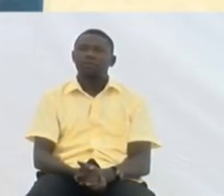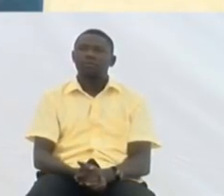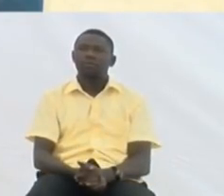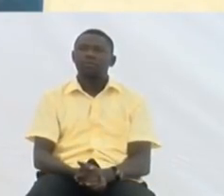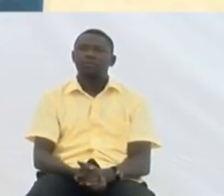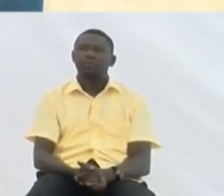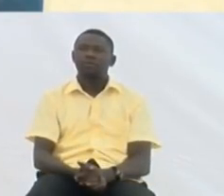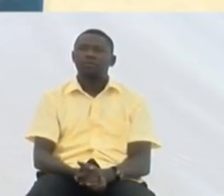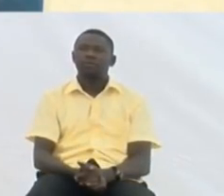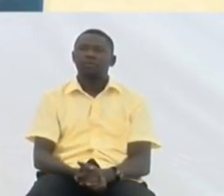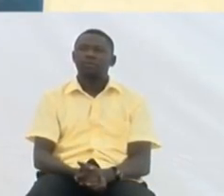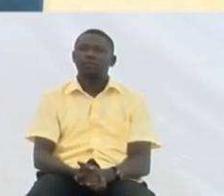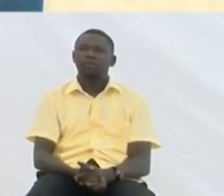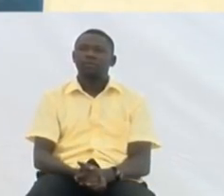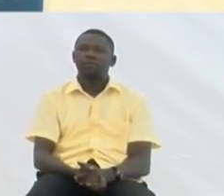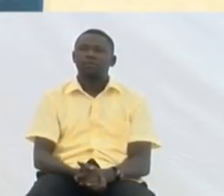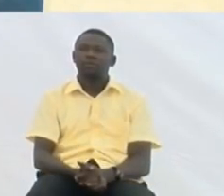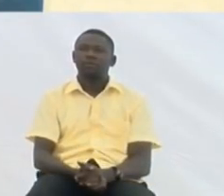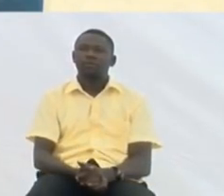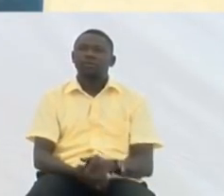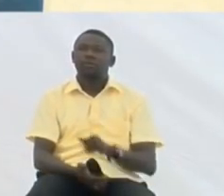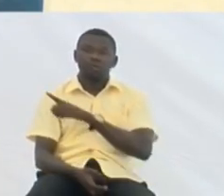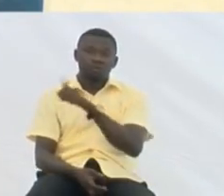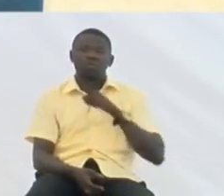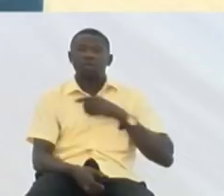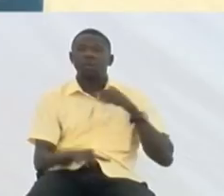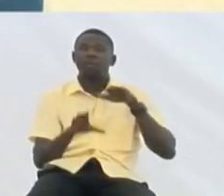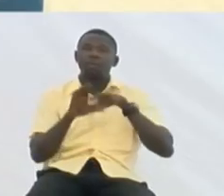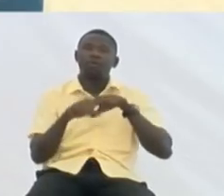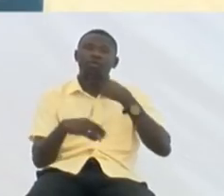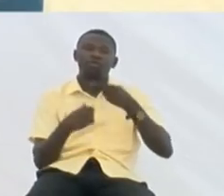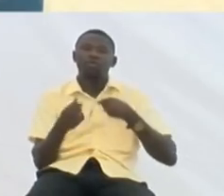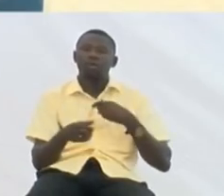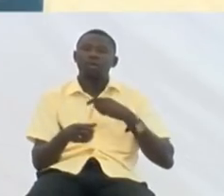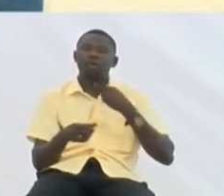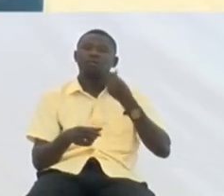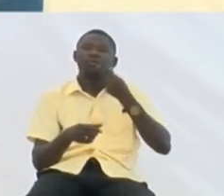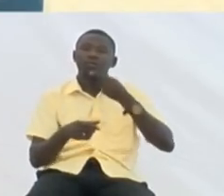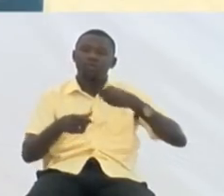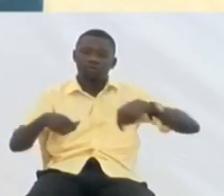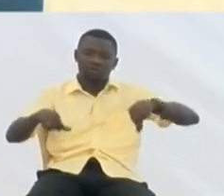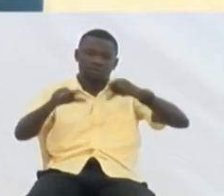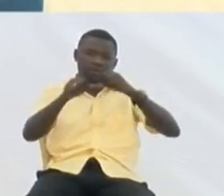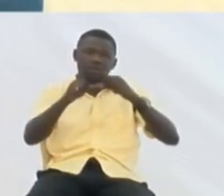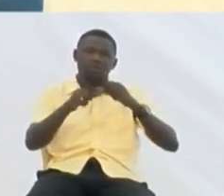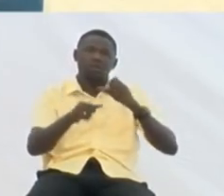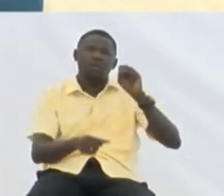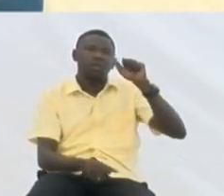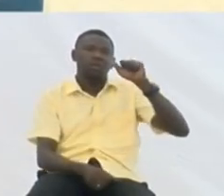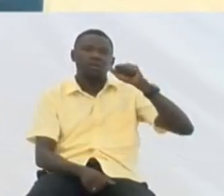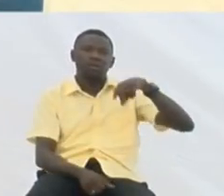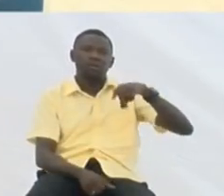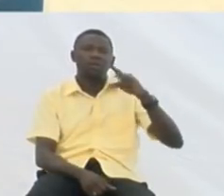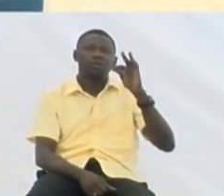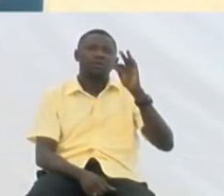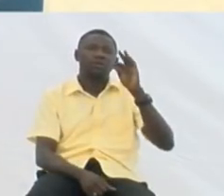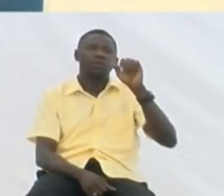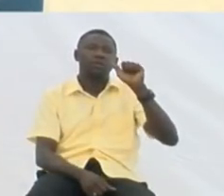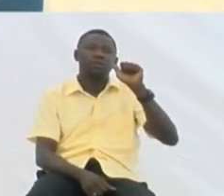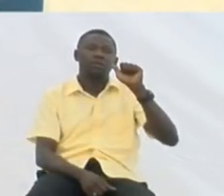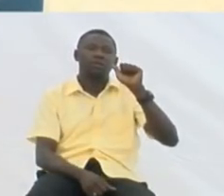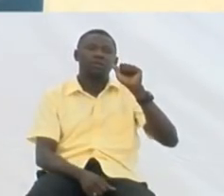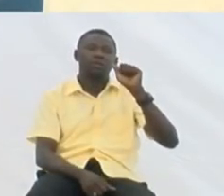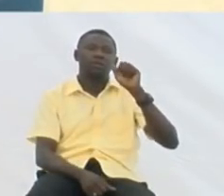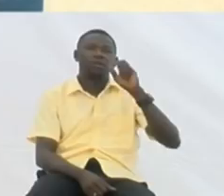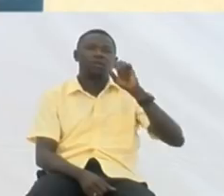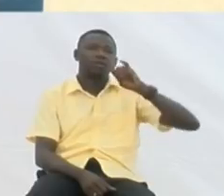modol ti wala mu Santandu bankole. Those are members of my kabilo, Santandu, from Santandu.